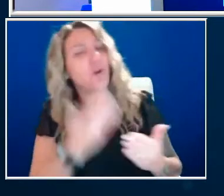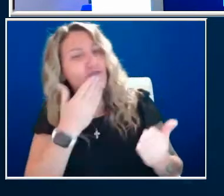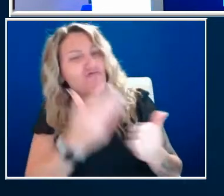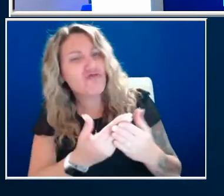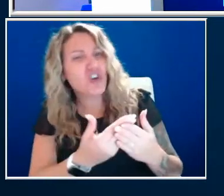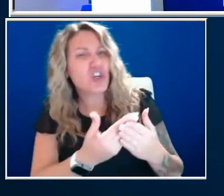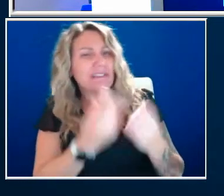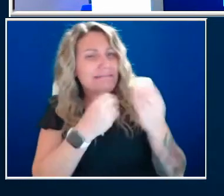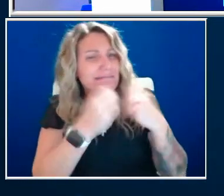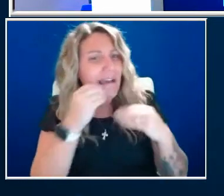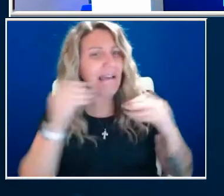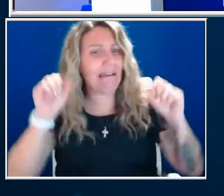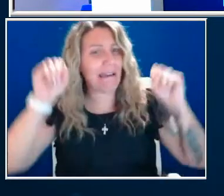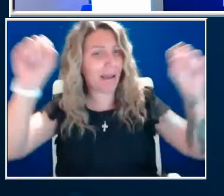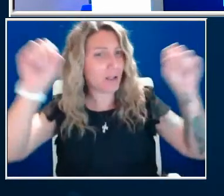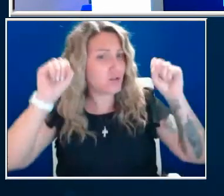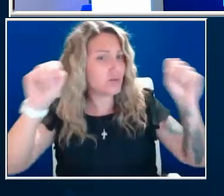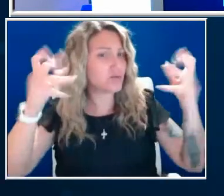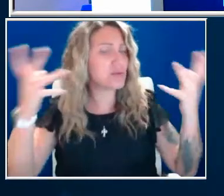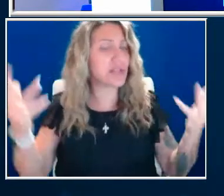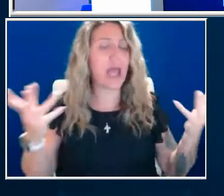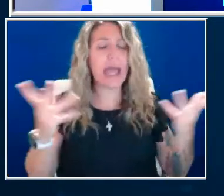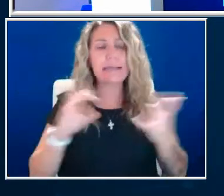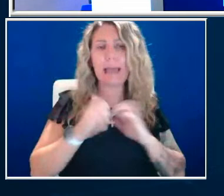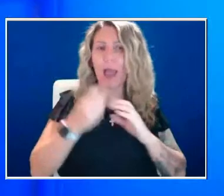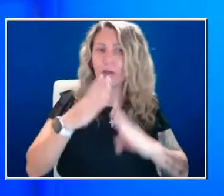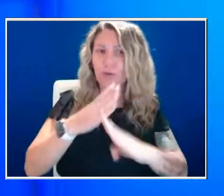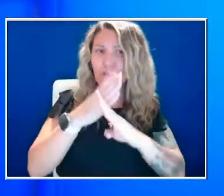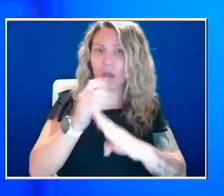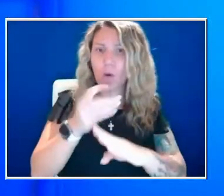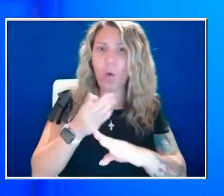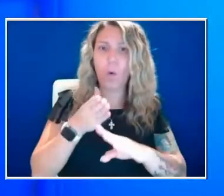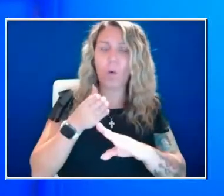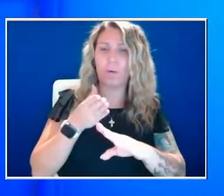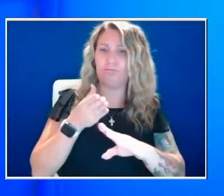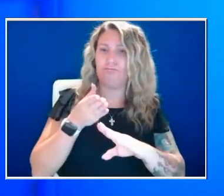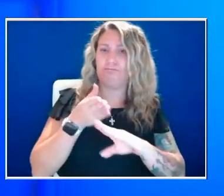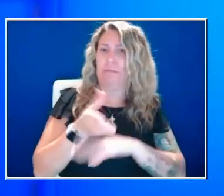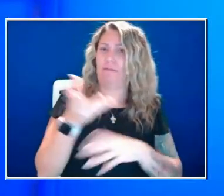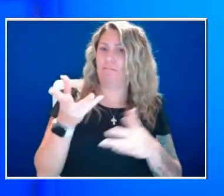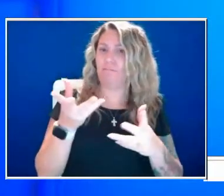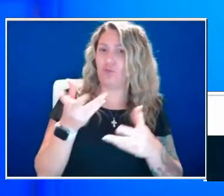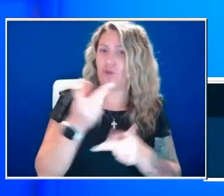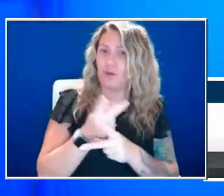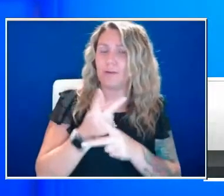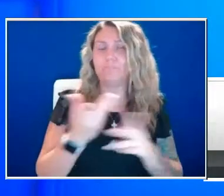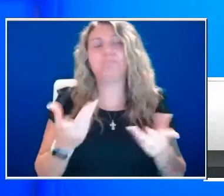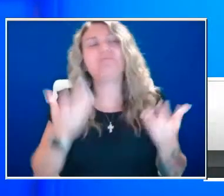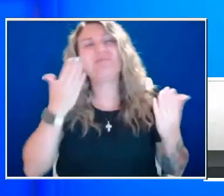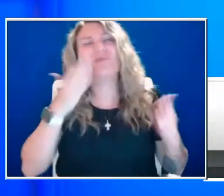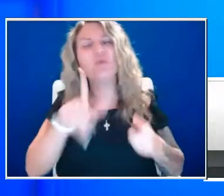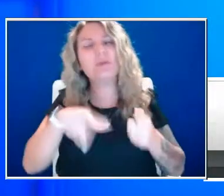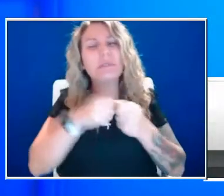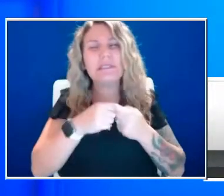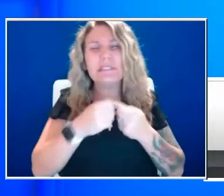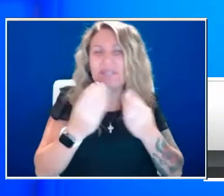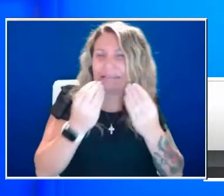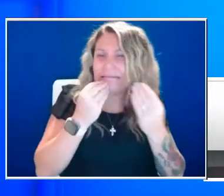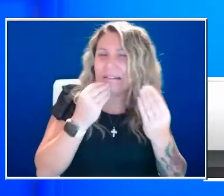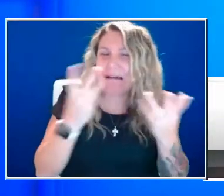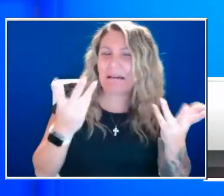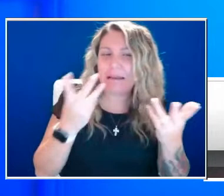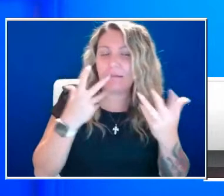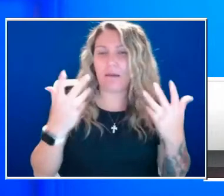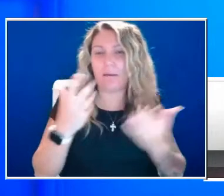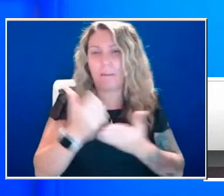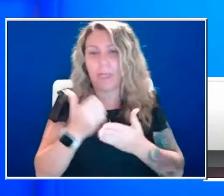comes to preventing or post-care for yourself? We don't know any particular diet that's especially helpful. I think staying balanced is important